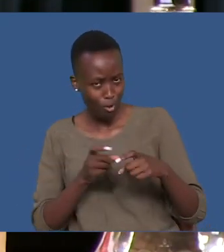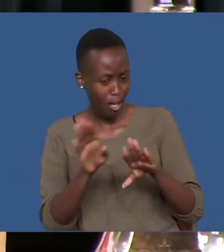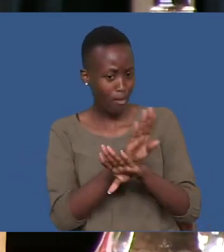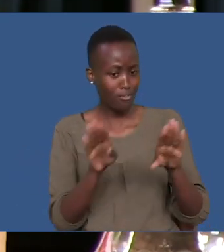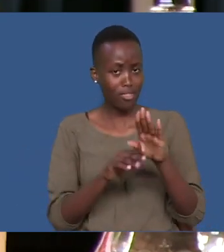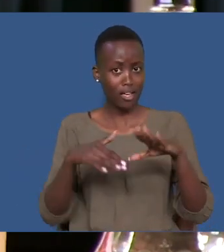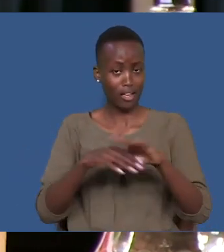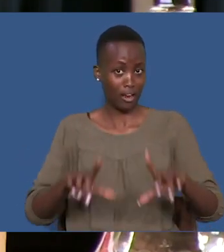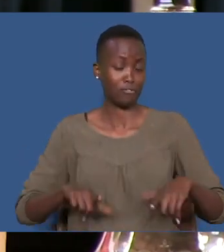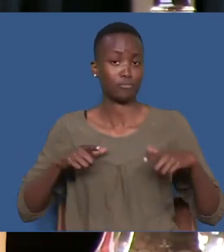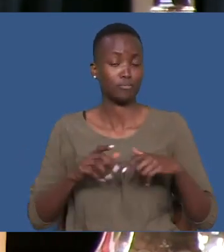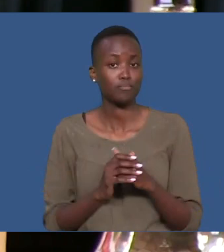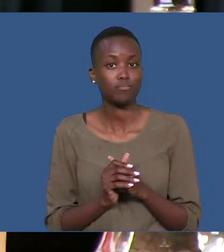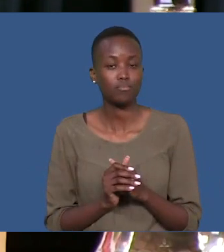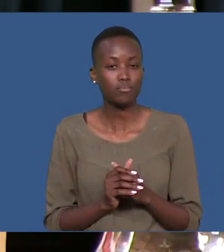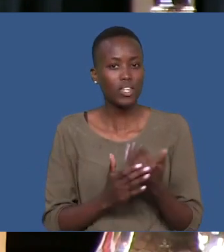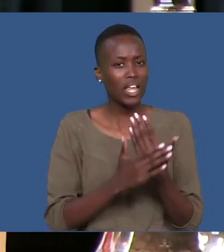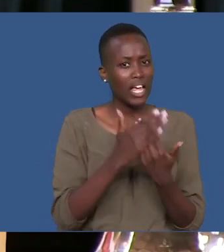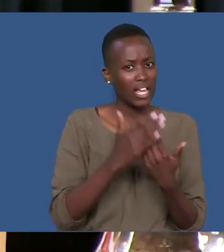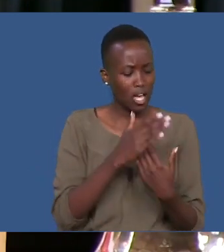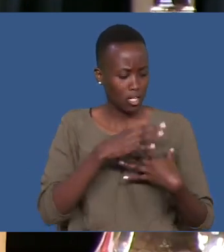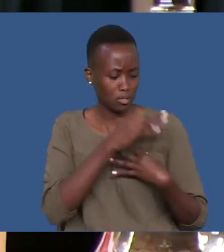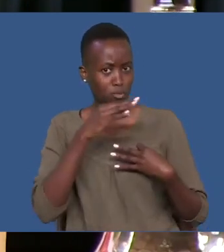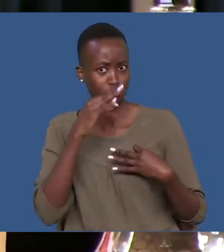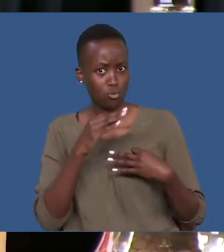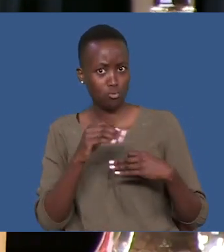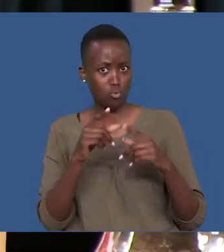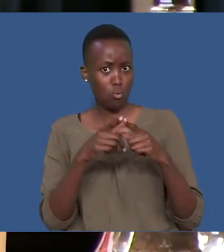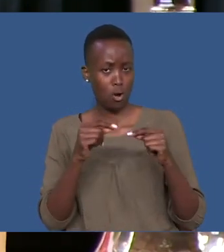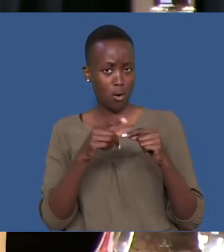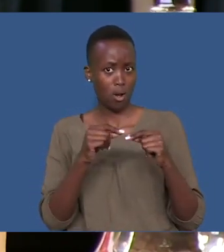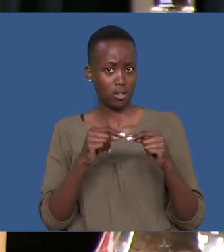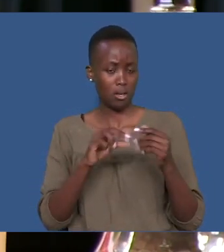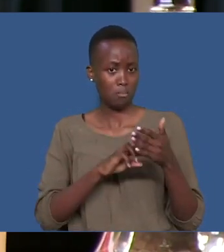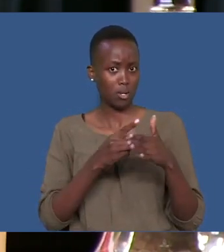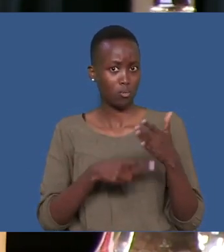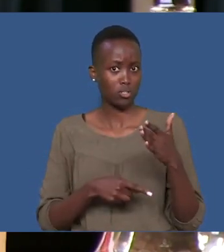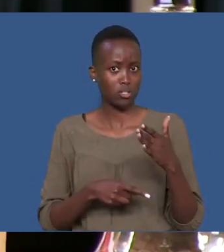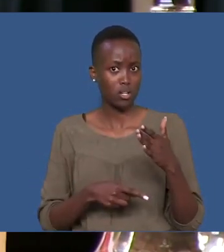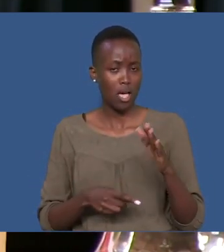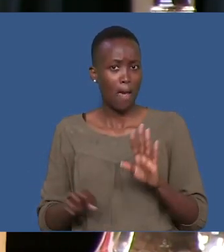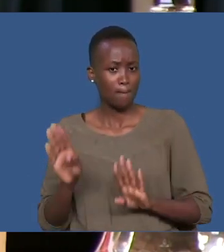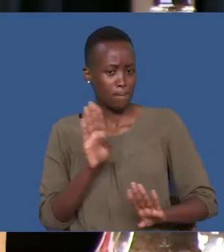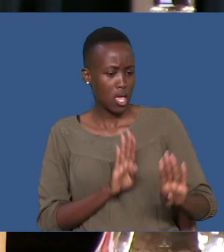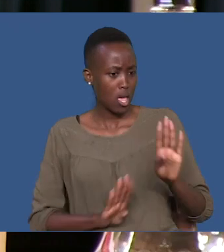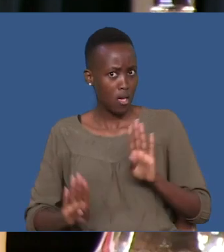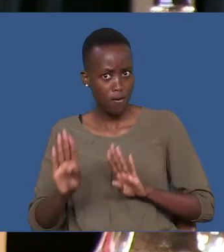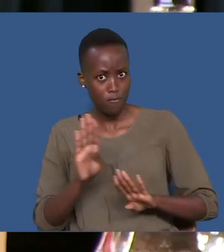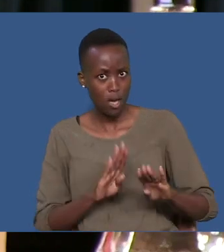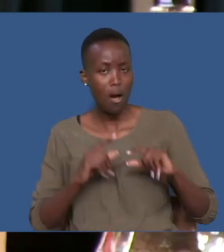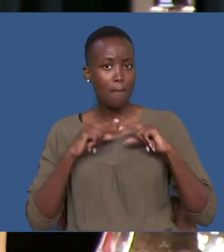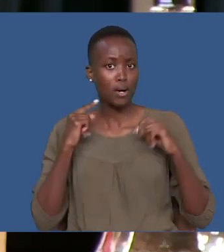lives. Pastoral care is a term that refers to the practices pastors do to shepherd